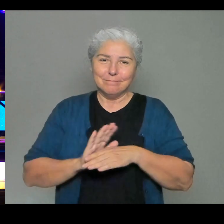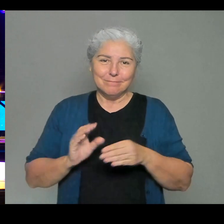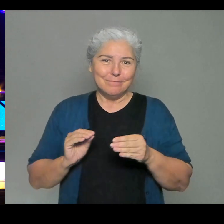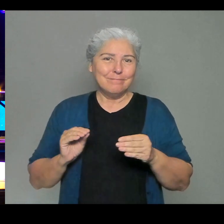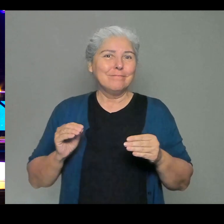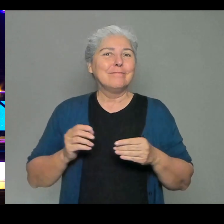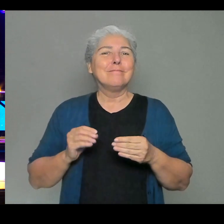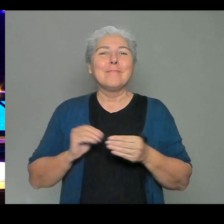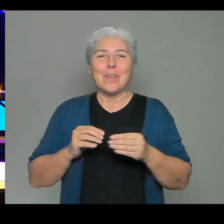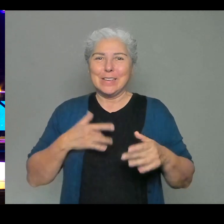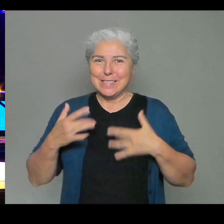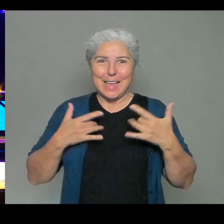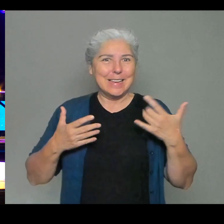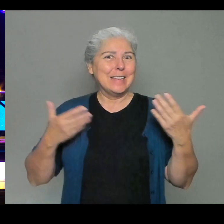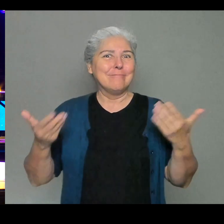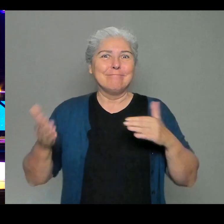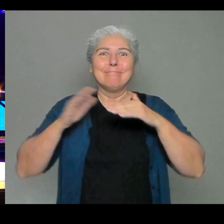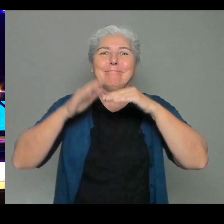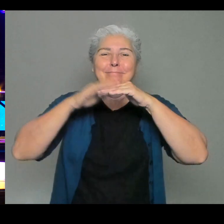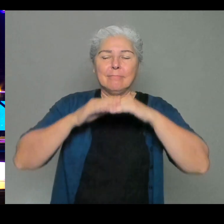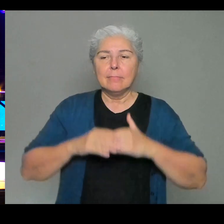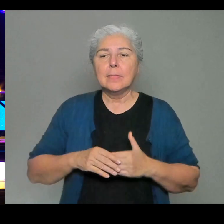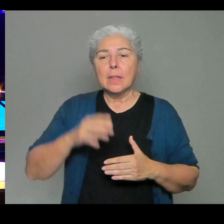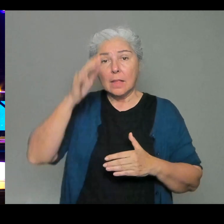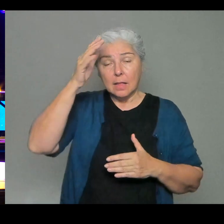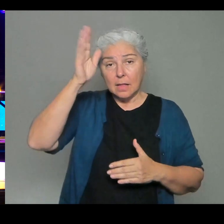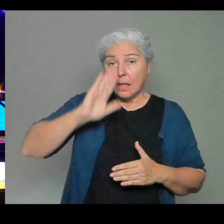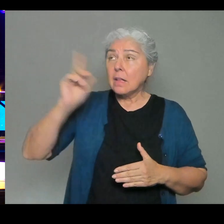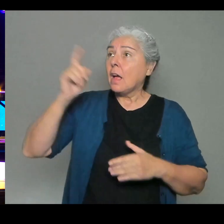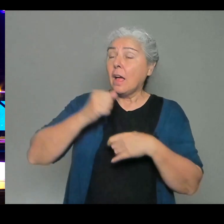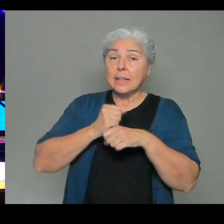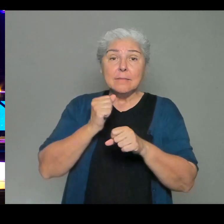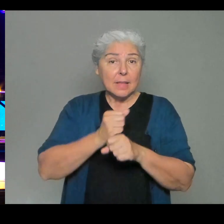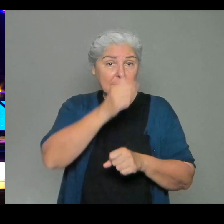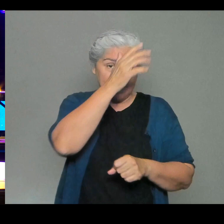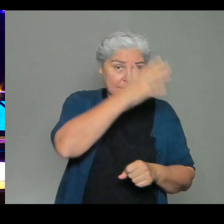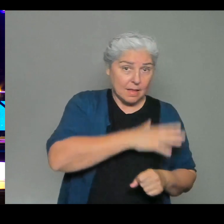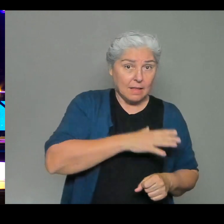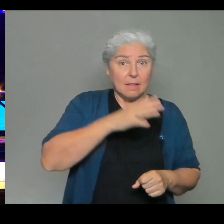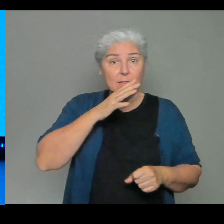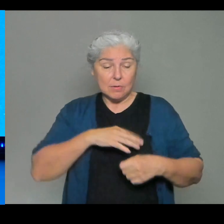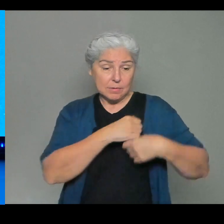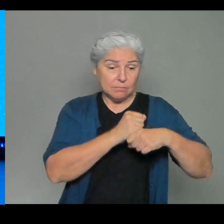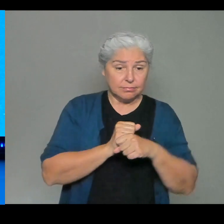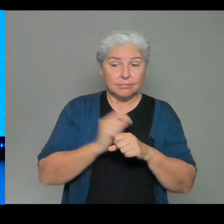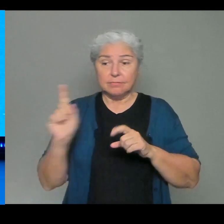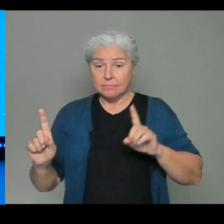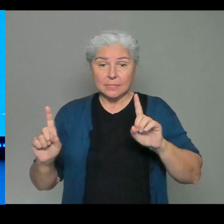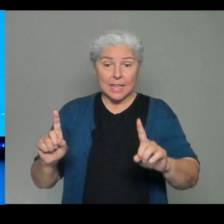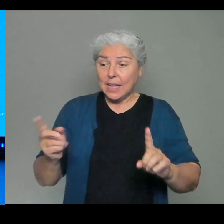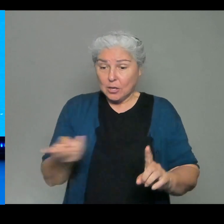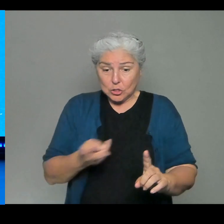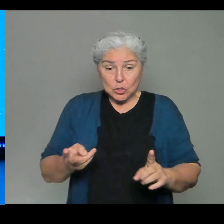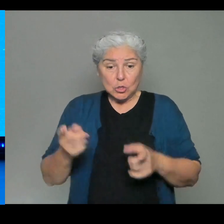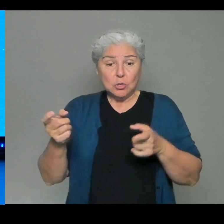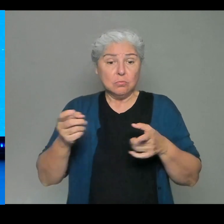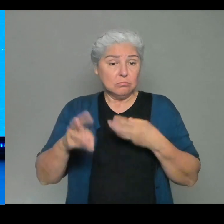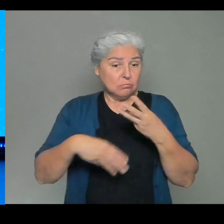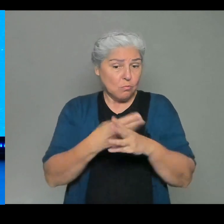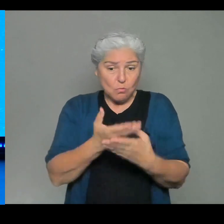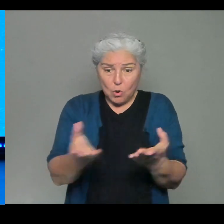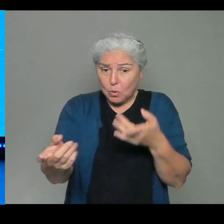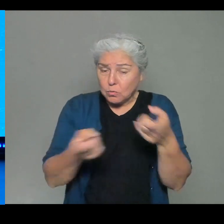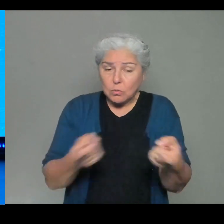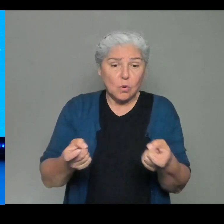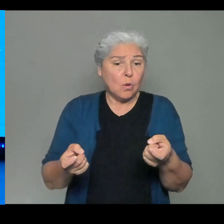Well, here's the thing, God, is that you have God created man in his image, man and woman. He says, you guys are going to rule the earth and have dominion, and